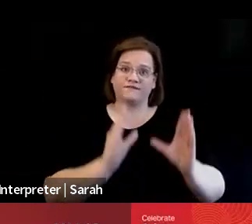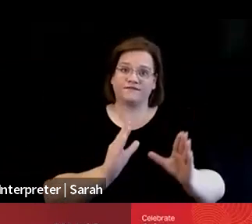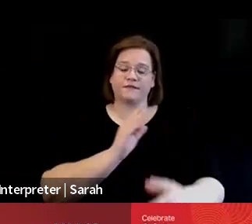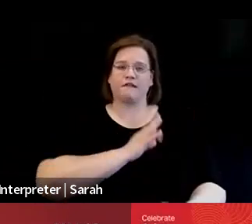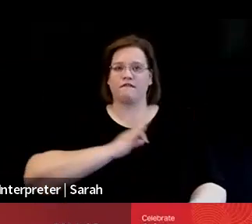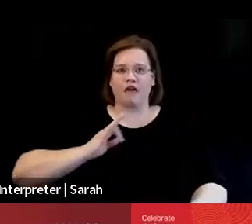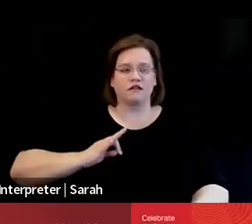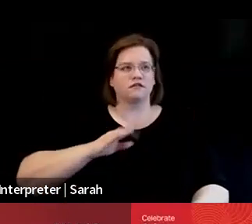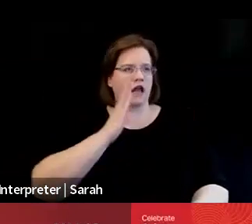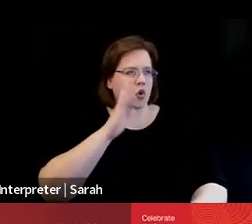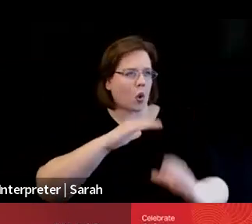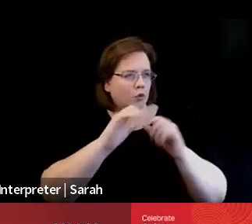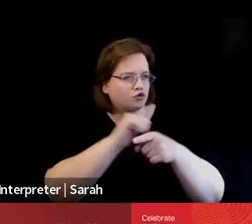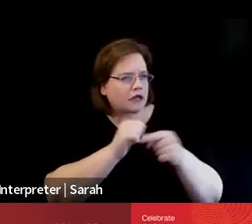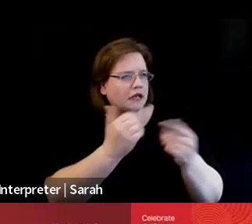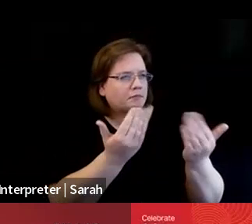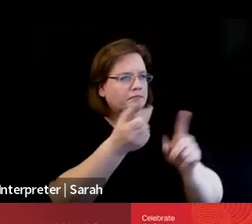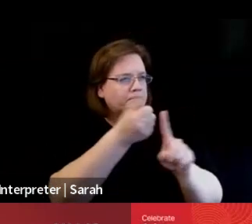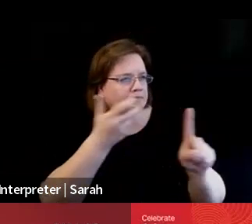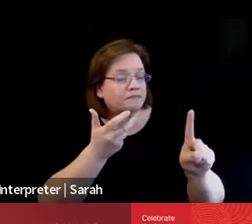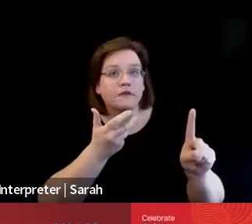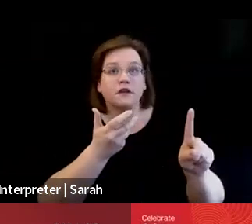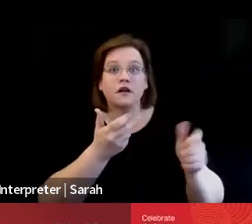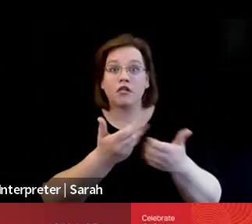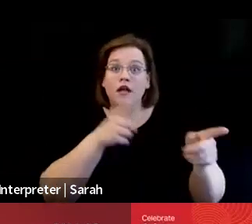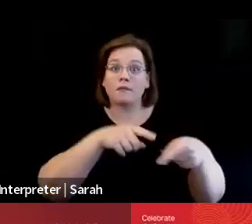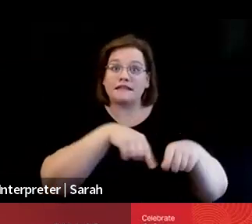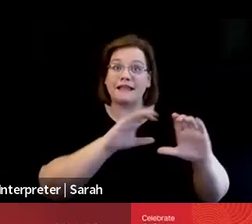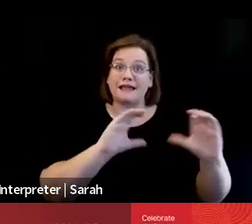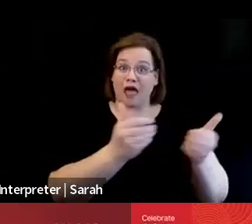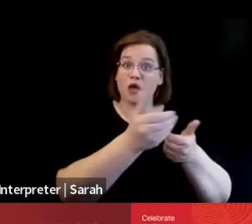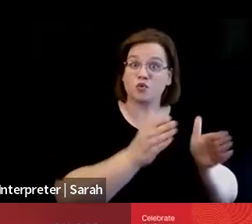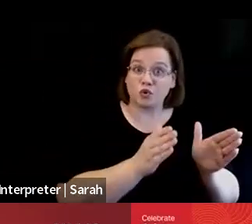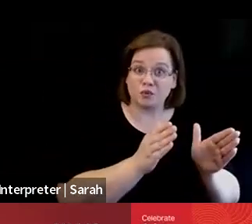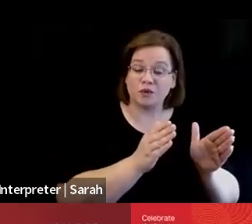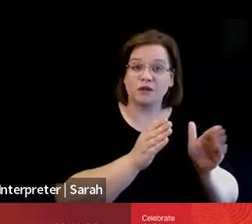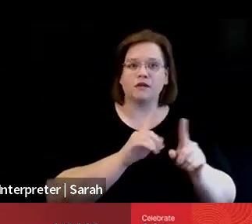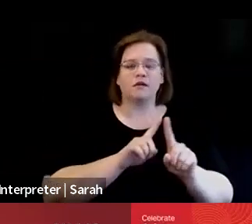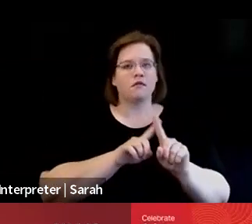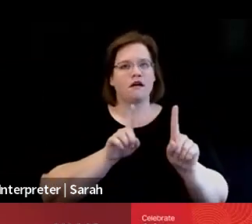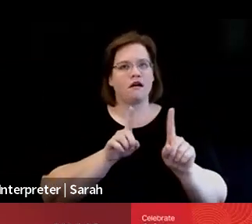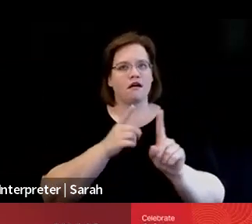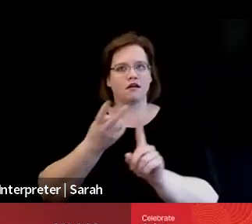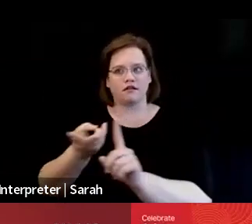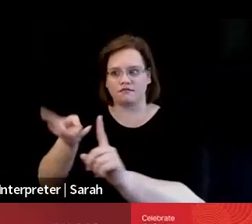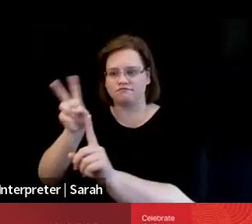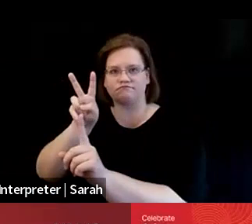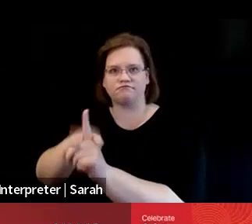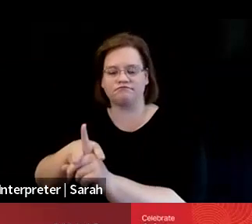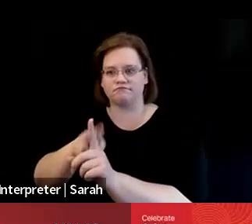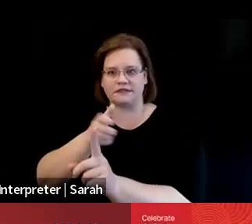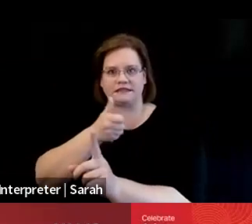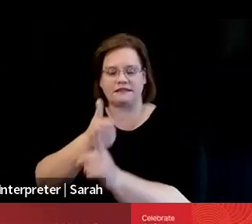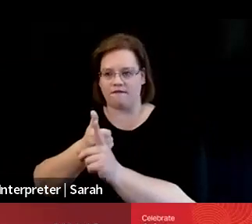doing communication training, tell us about that. There's a lot that happens in the classroom, but not as much that happens in a simulated learning